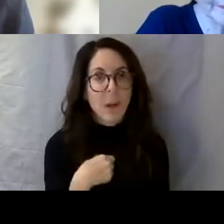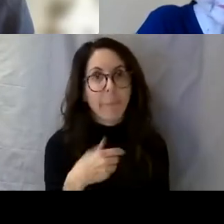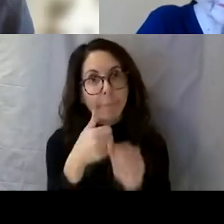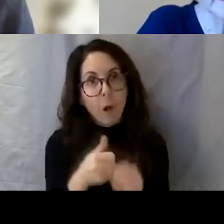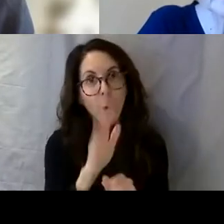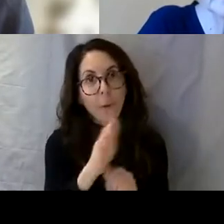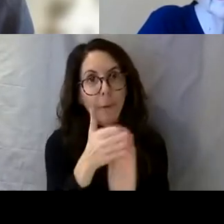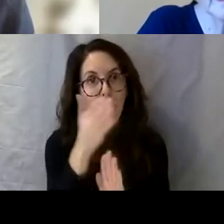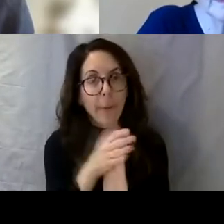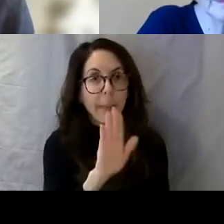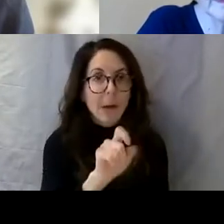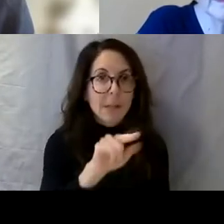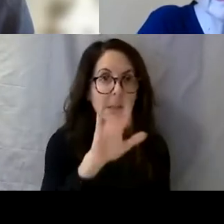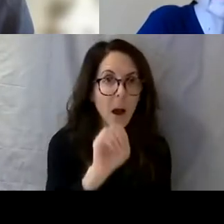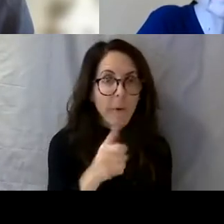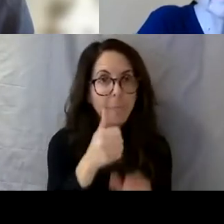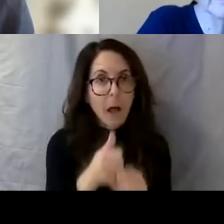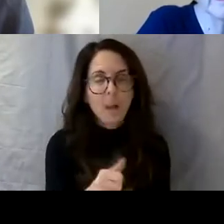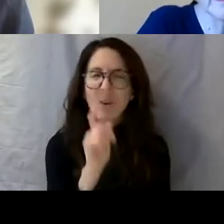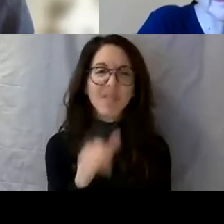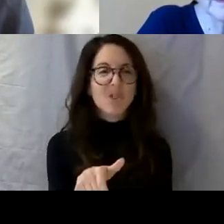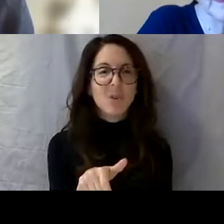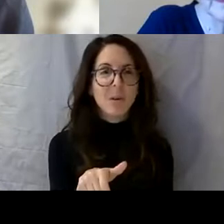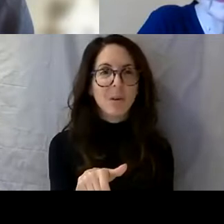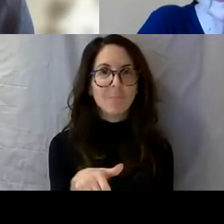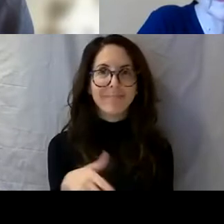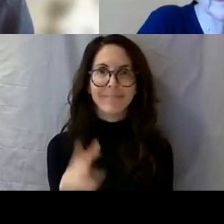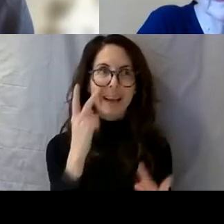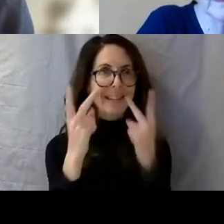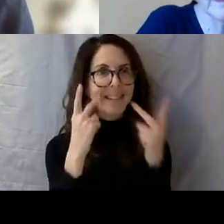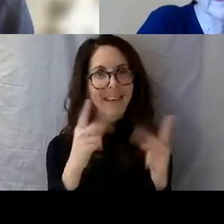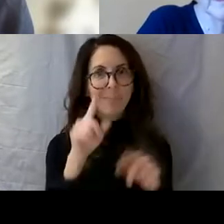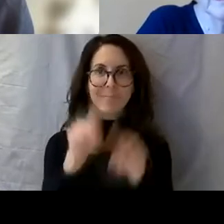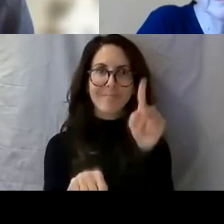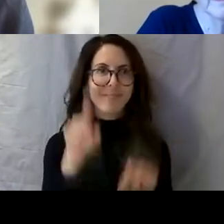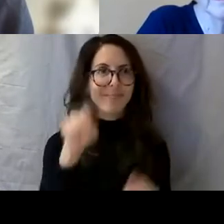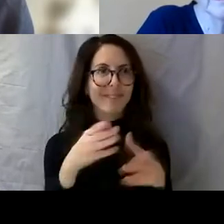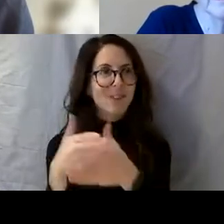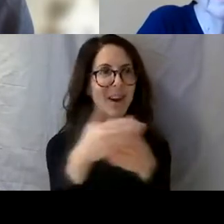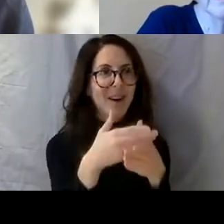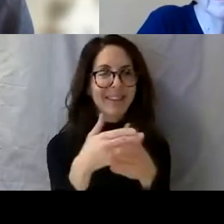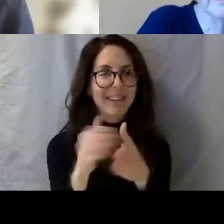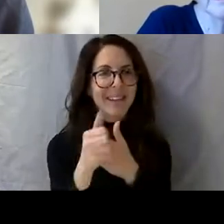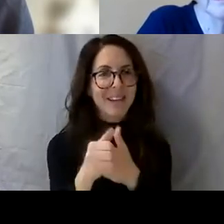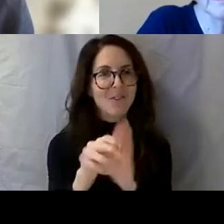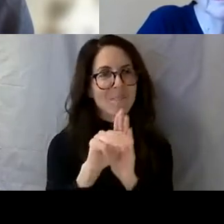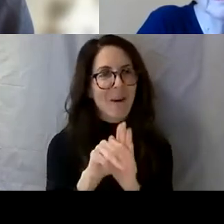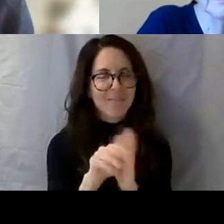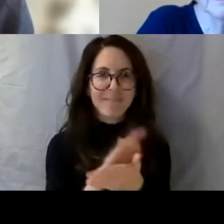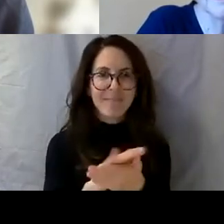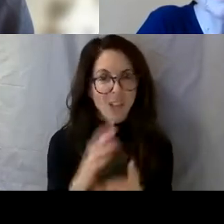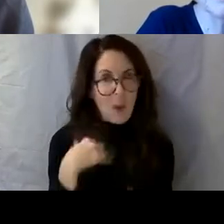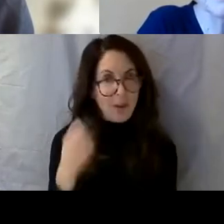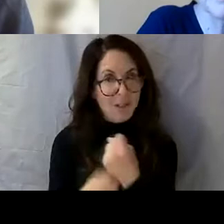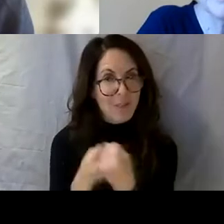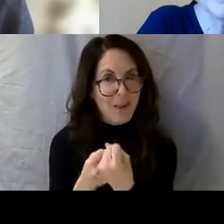operates and what their own style is. You can actually see the fluidity when you have a shared leadership model. So I'd like to endorse that idea.